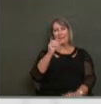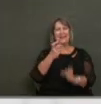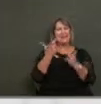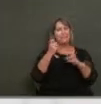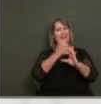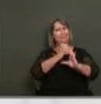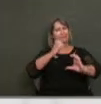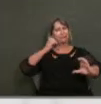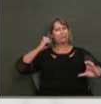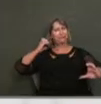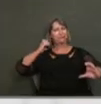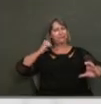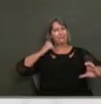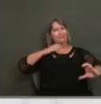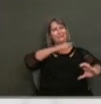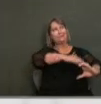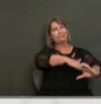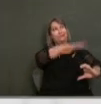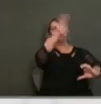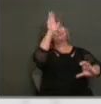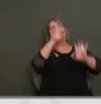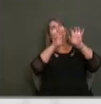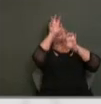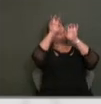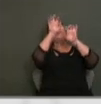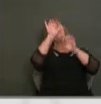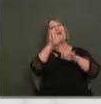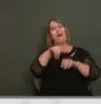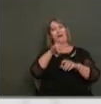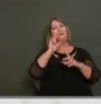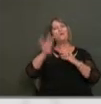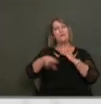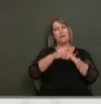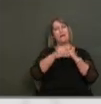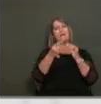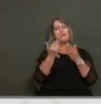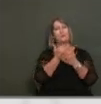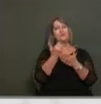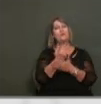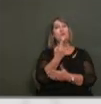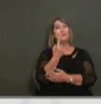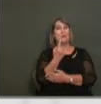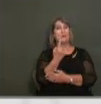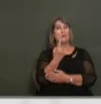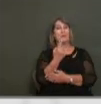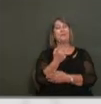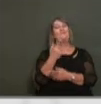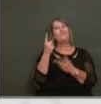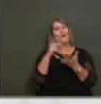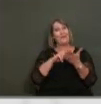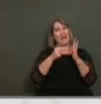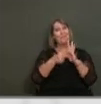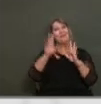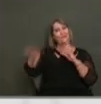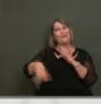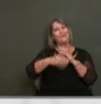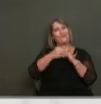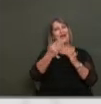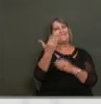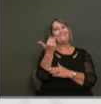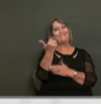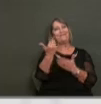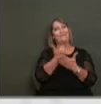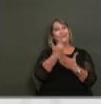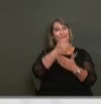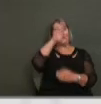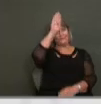those big trucks that you see our firefighters utilizing. We're adding one of those. And with that, we need to add 50 new